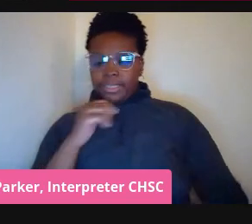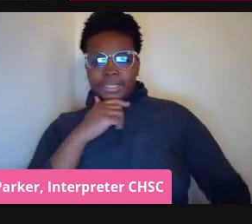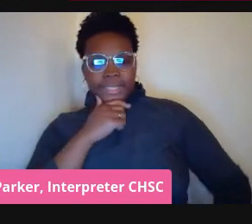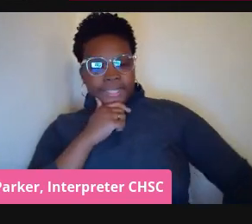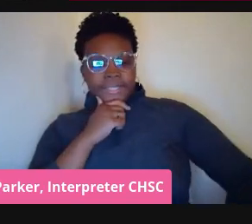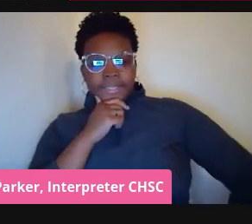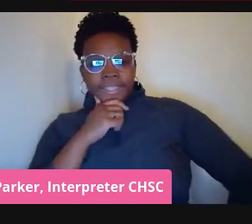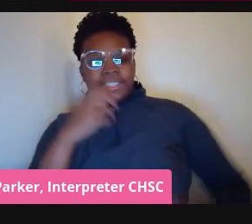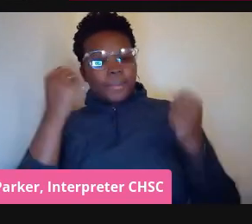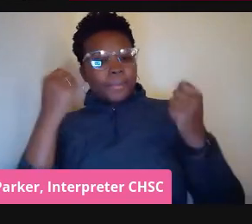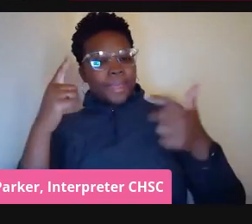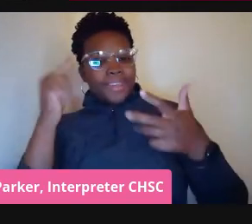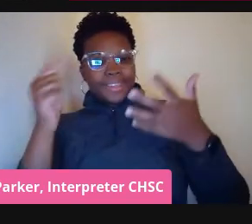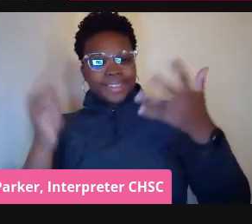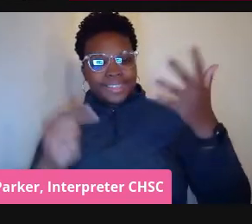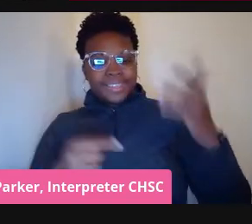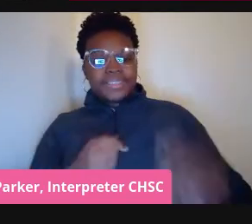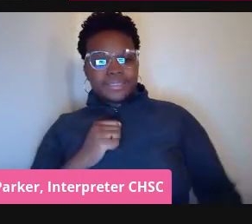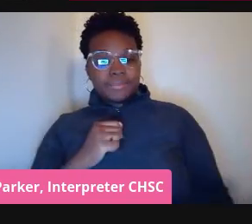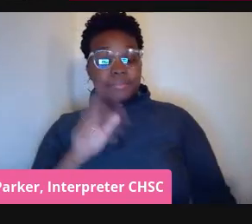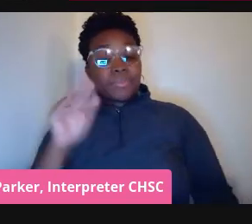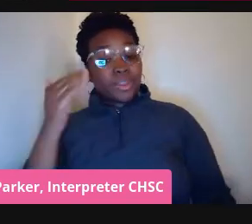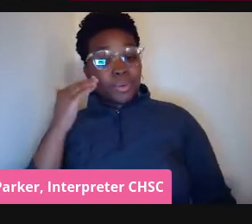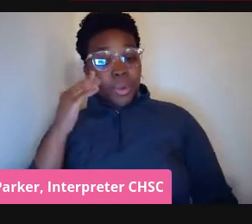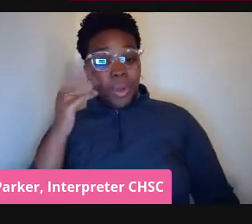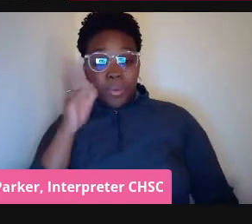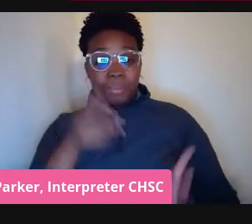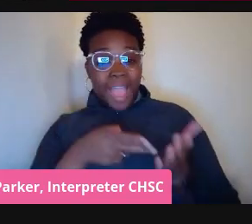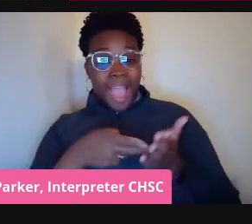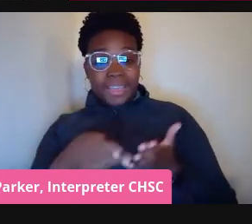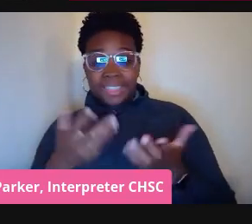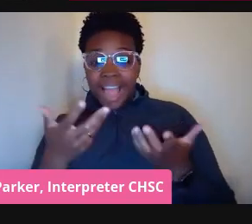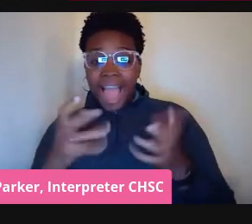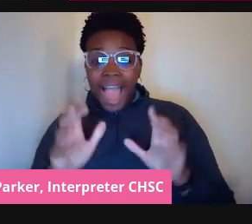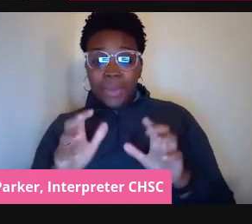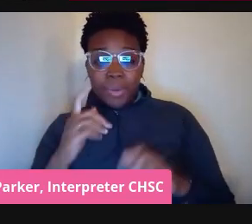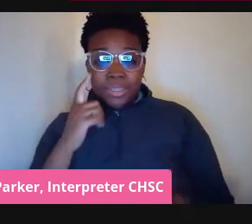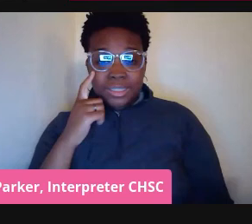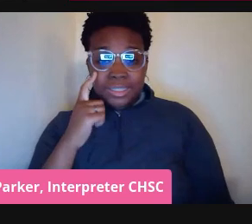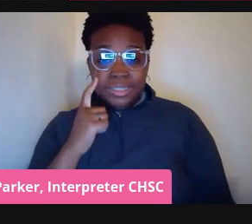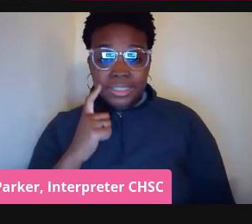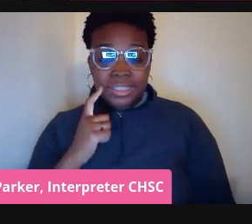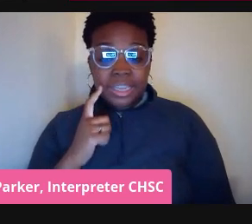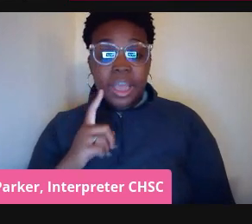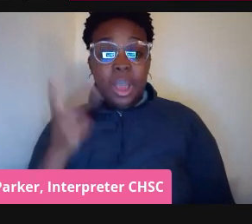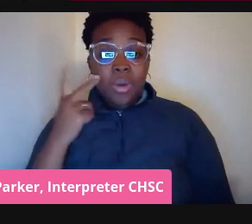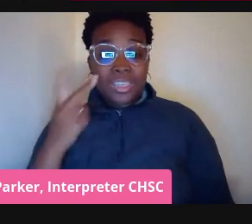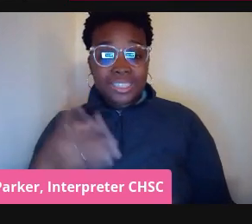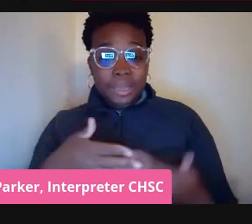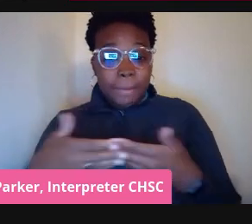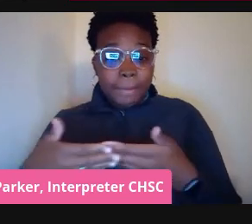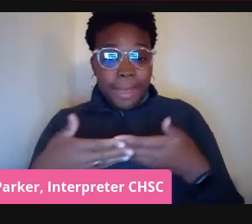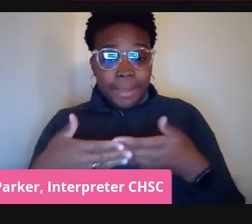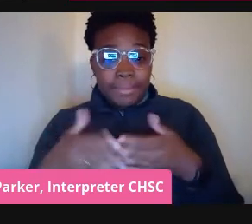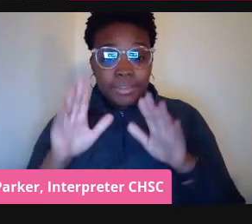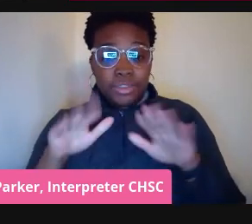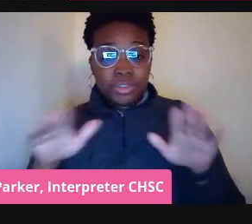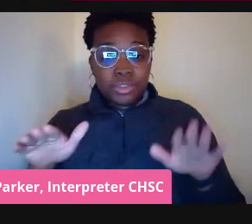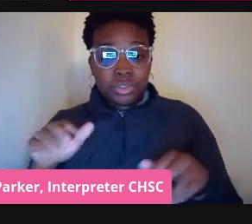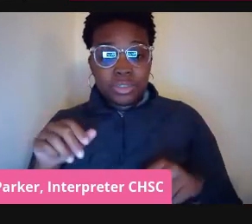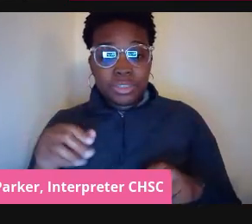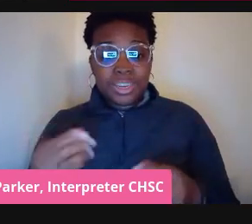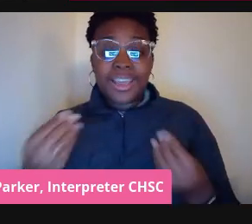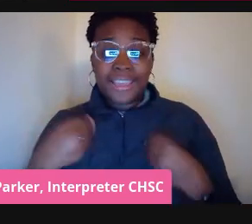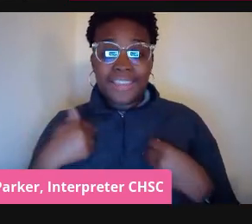hope. You know, I'm going to be honest. I don't want to draw tears, but when I see babies and children, they give